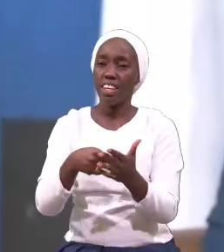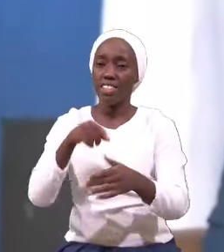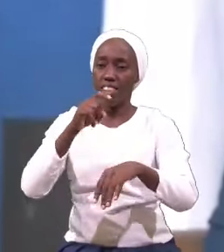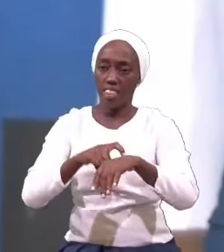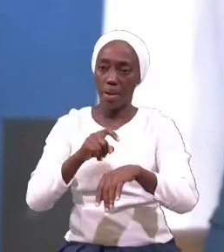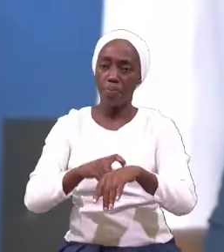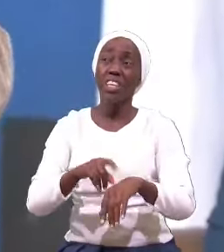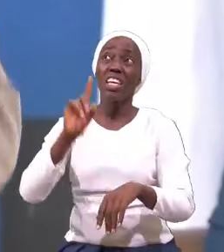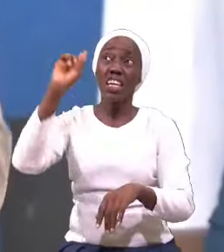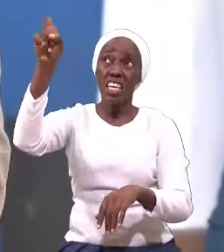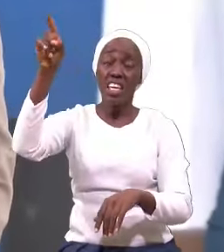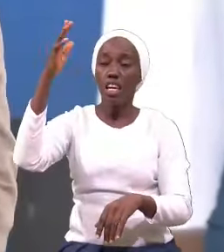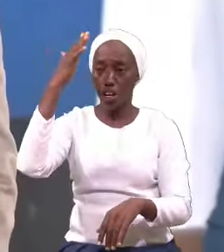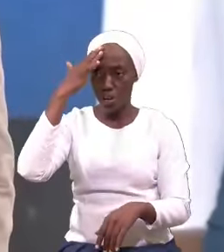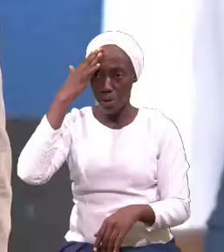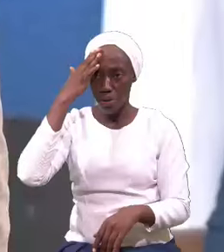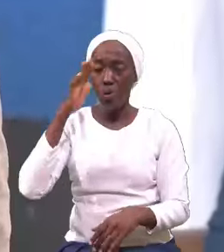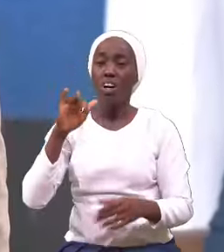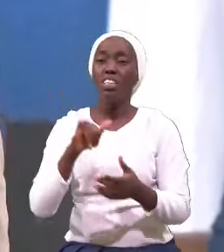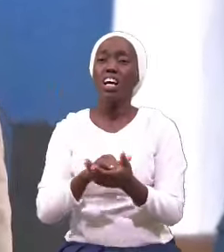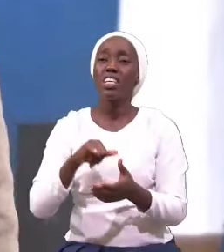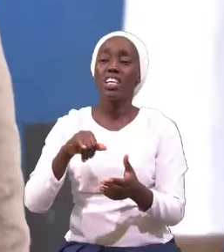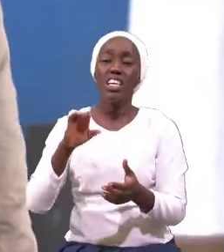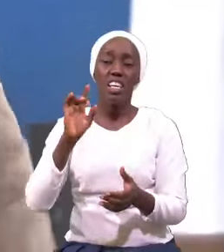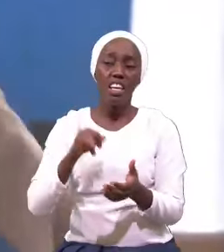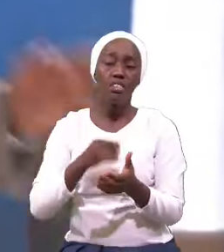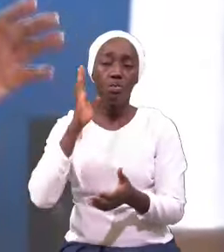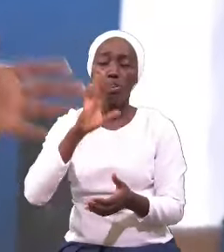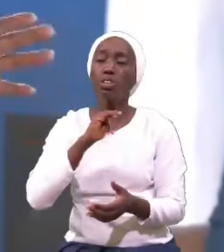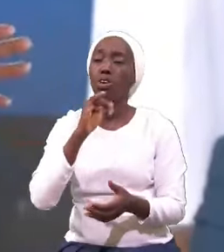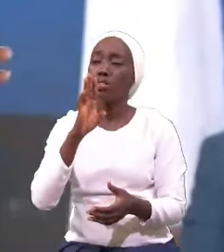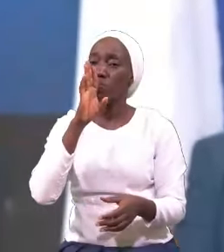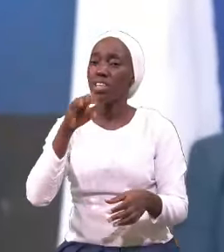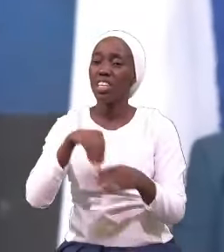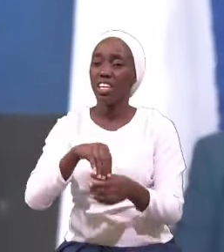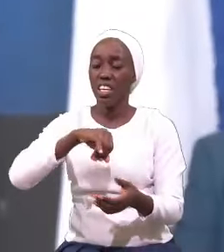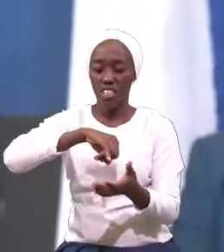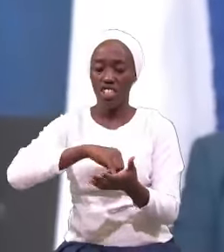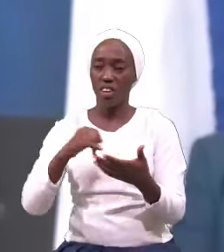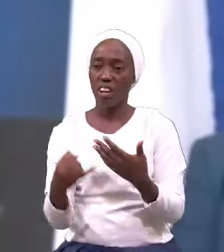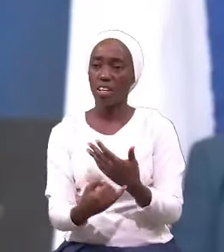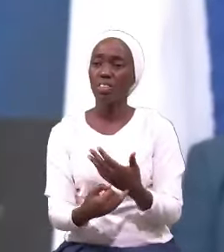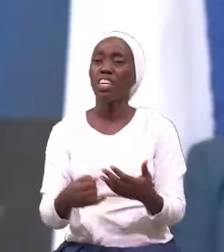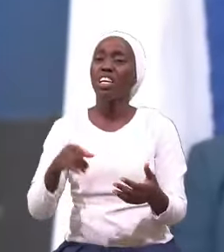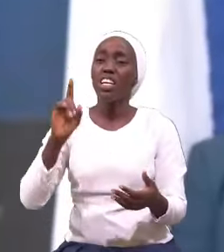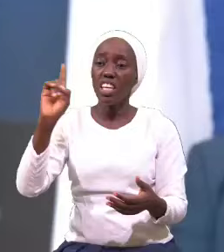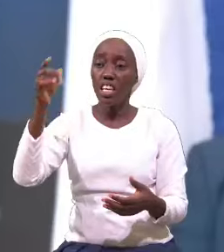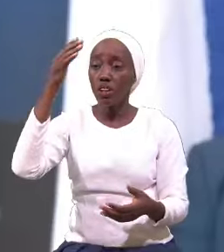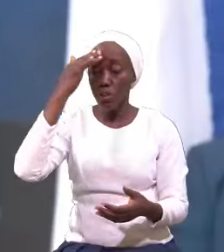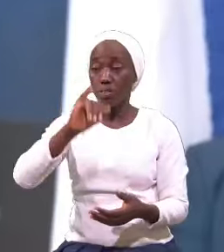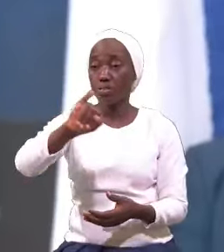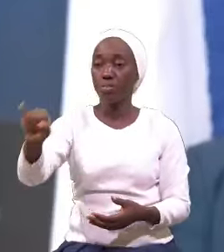He knew it will not be in January. He knew it shall be in me.